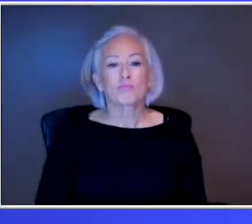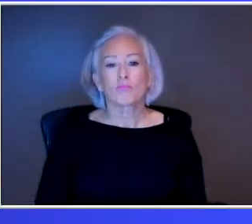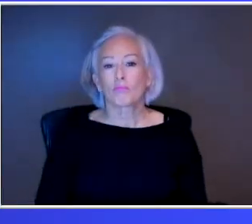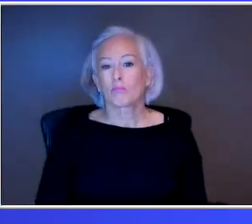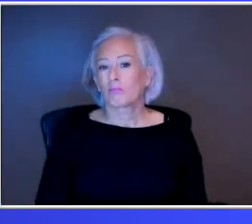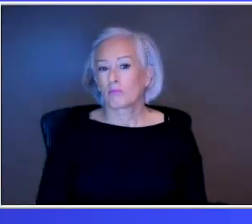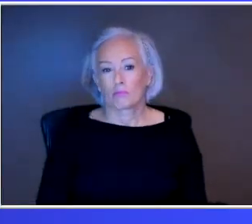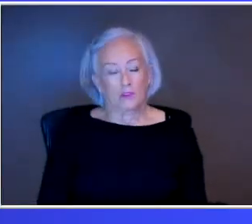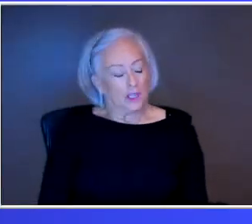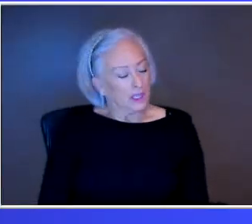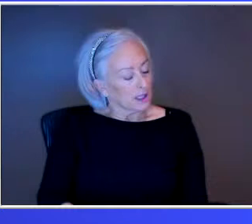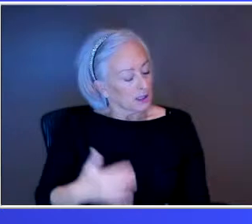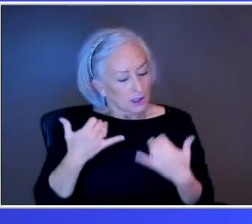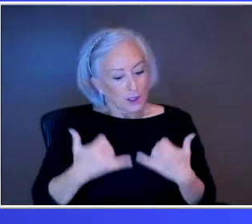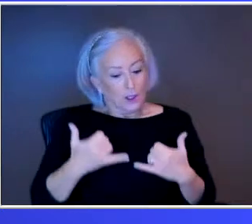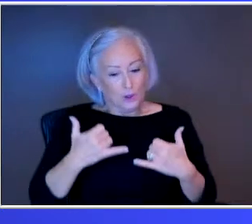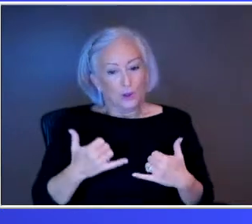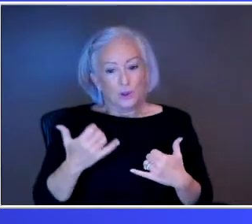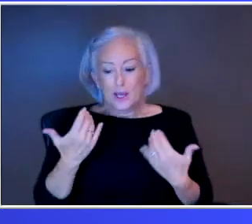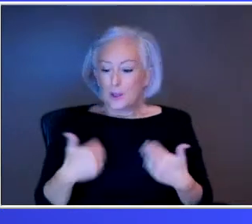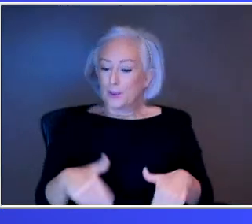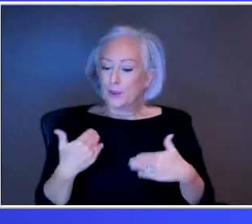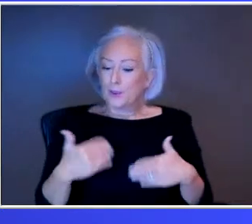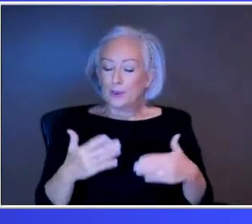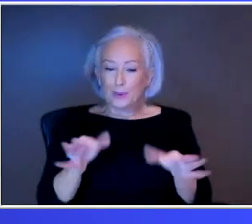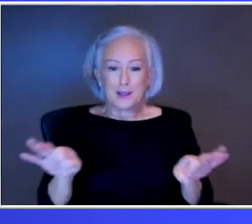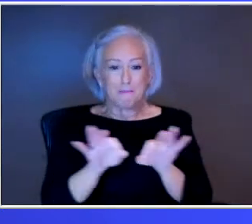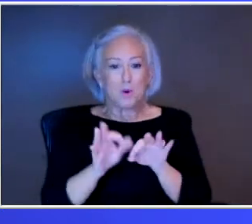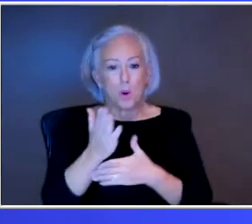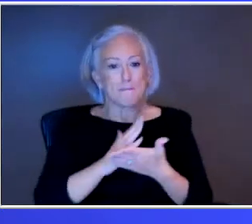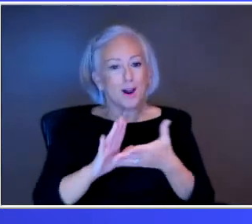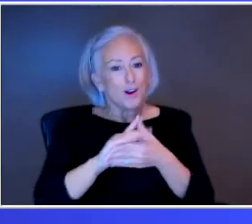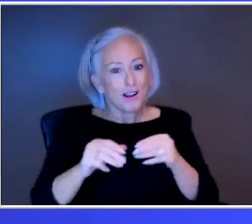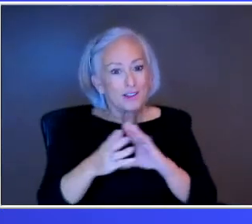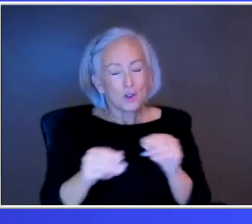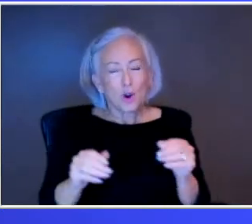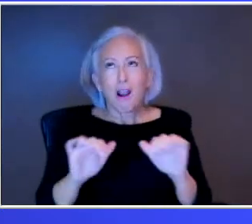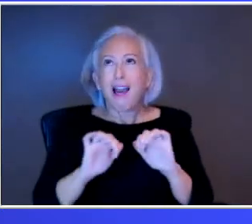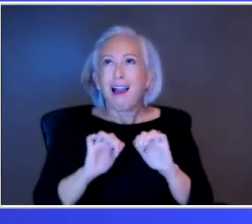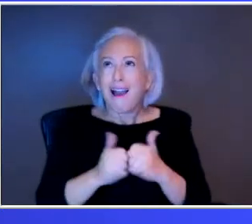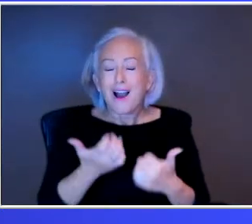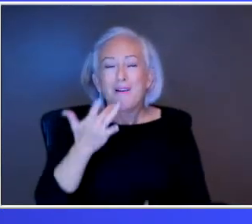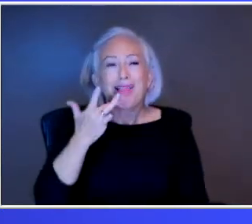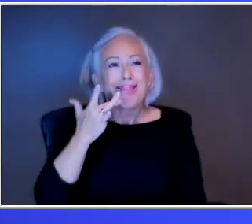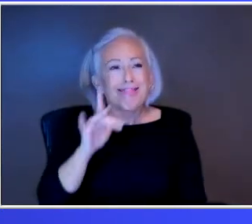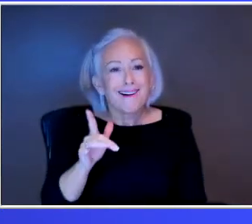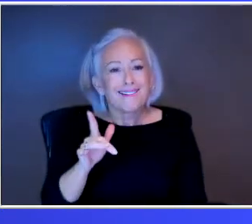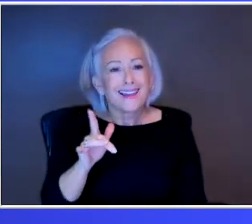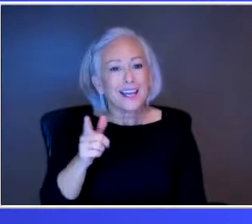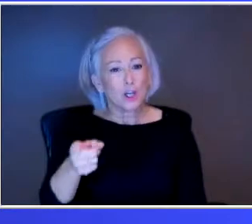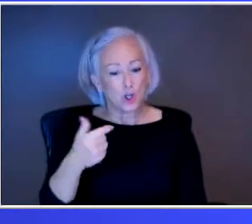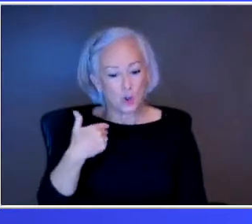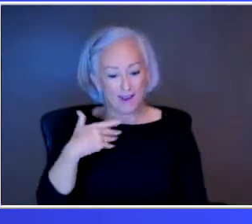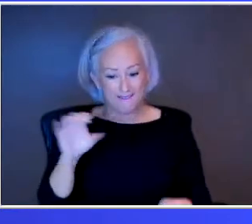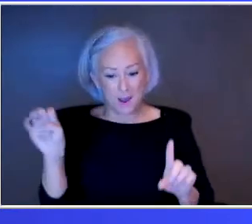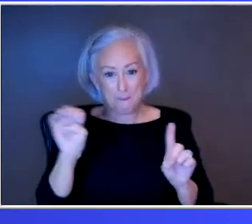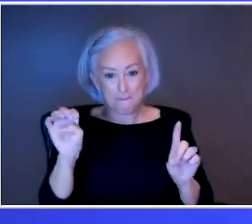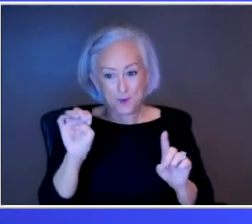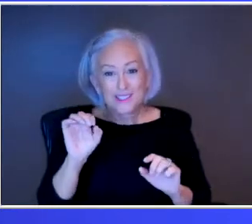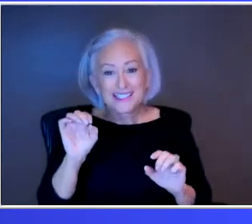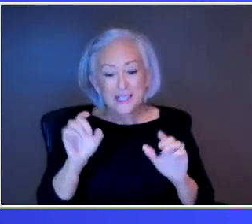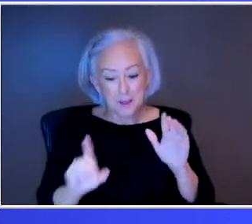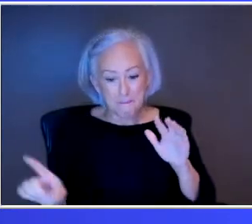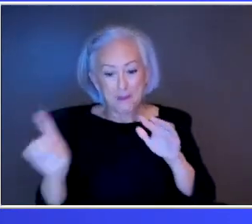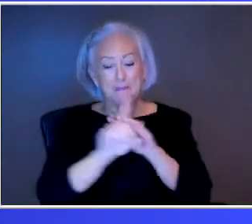of the story. How lucky can it be that you have such an emergency event and it's immediately recognized that it's so